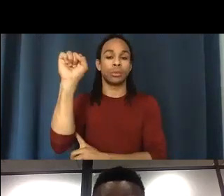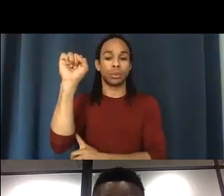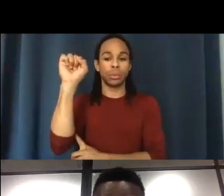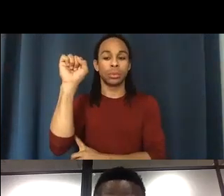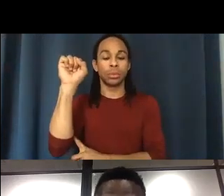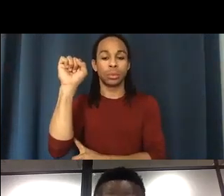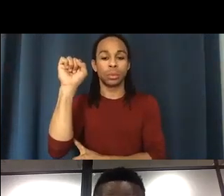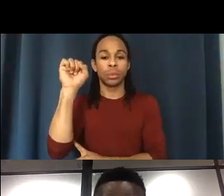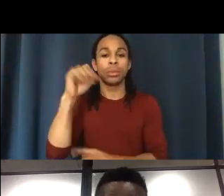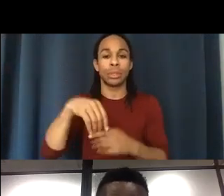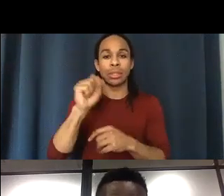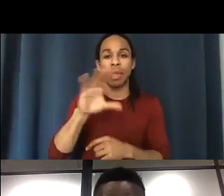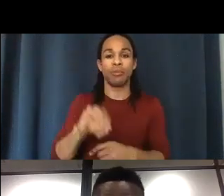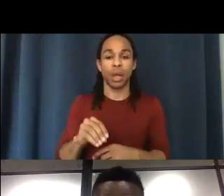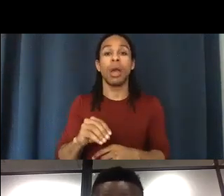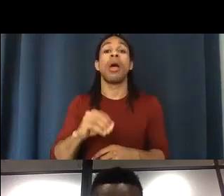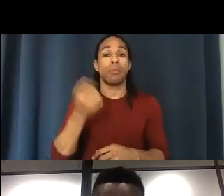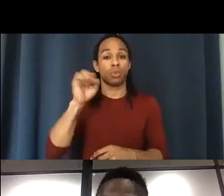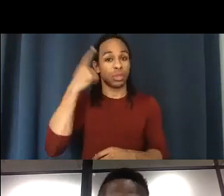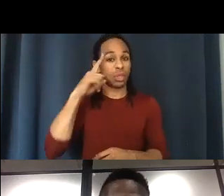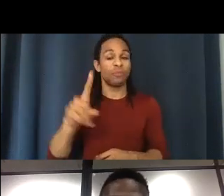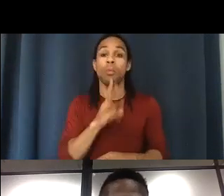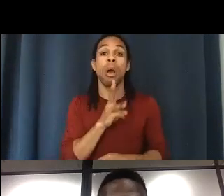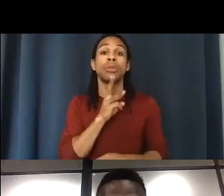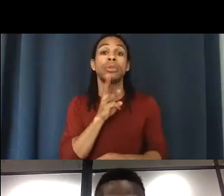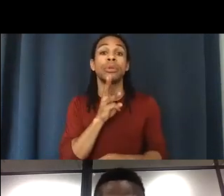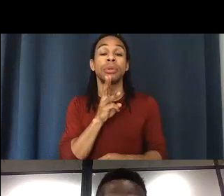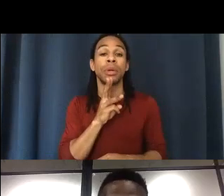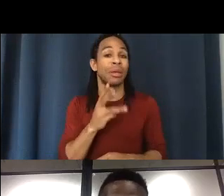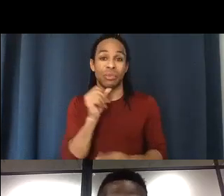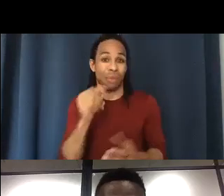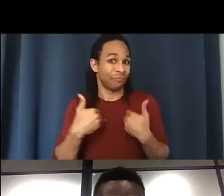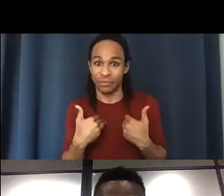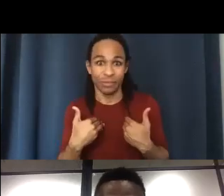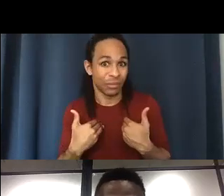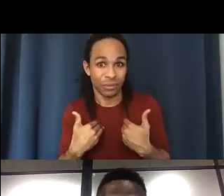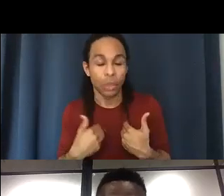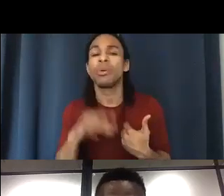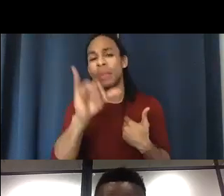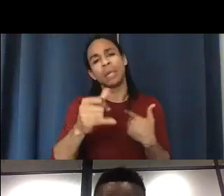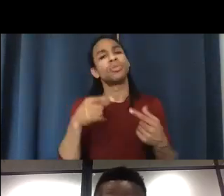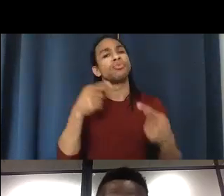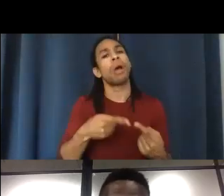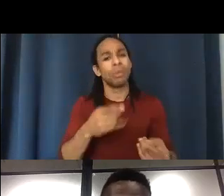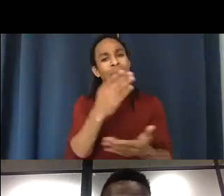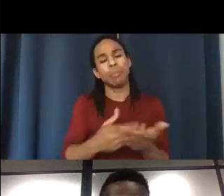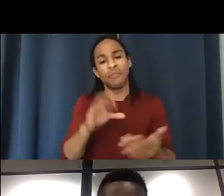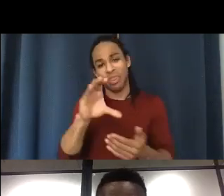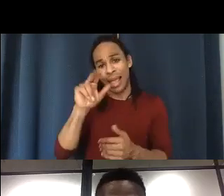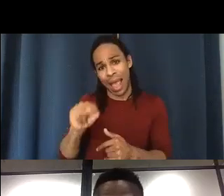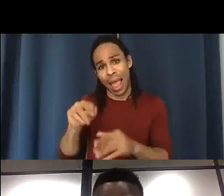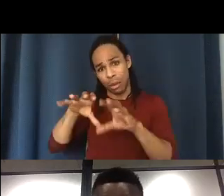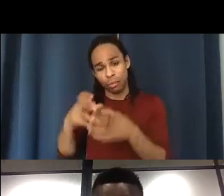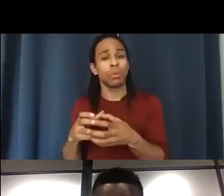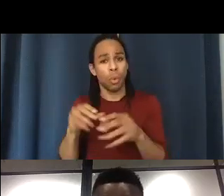were protesting for water because they did not have water. And so these are struggles that some of the Cairns continue to face. There are issues